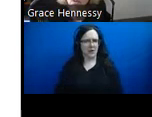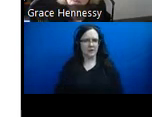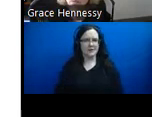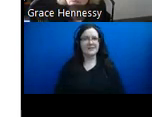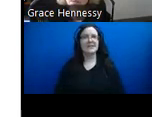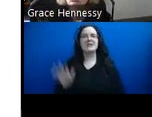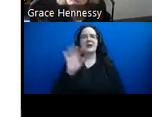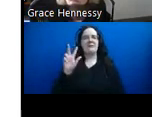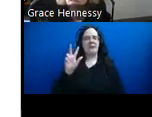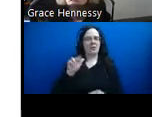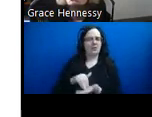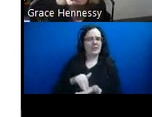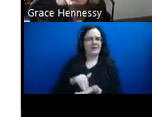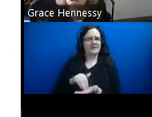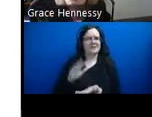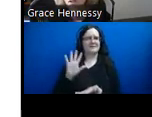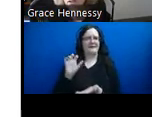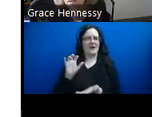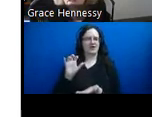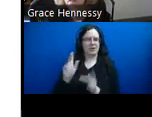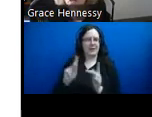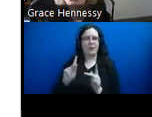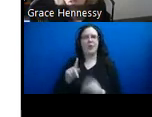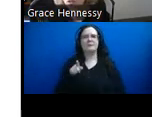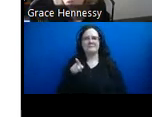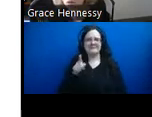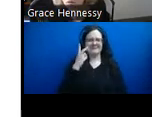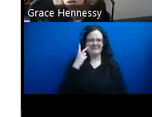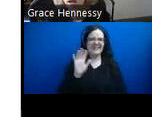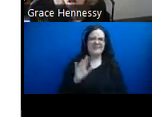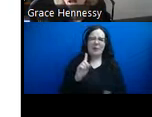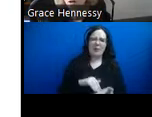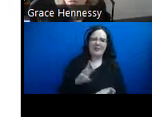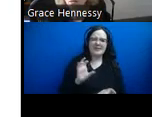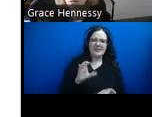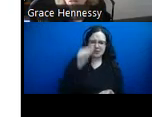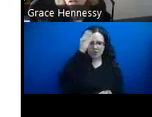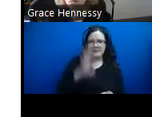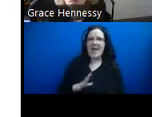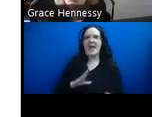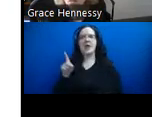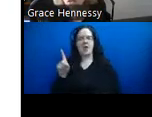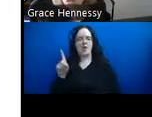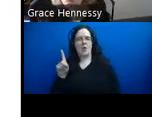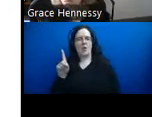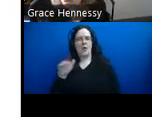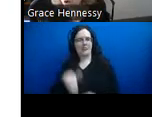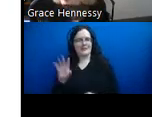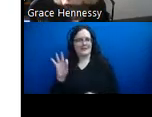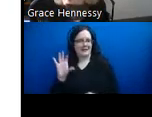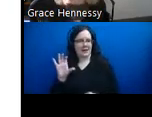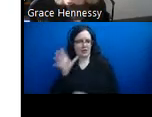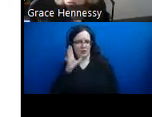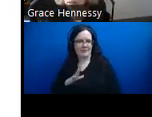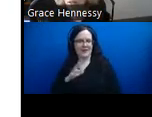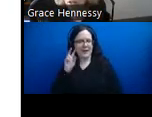3,500 participants, 1,672 men, 1,922 women. And what they were looking at was the association between